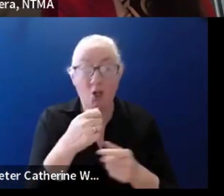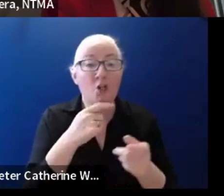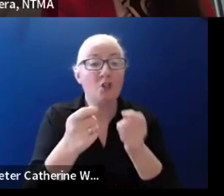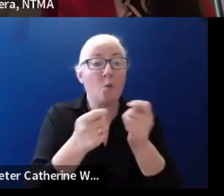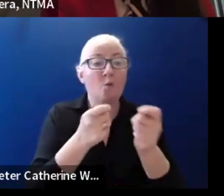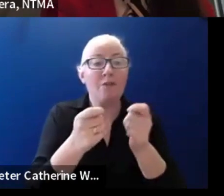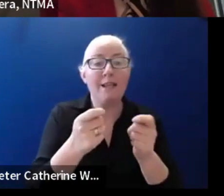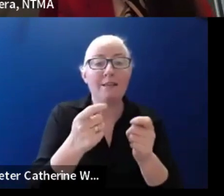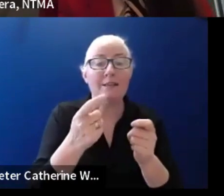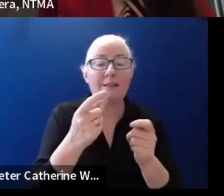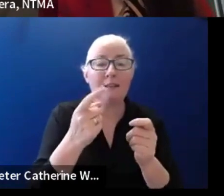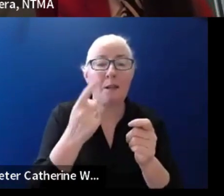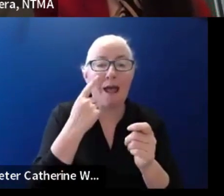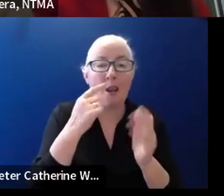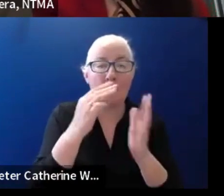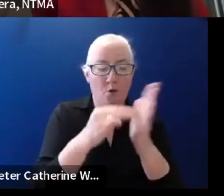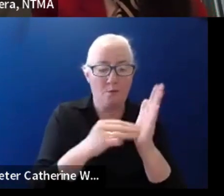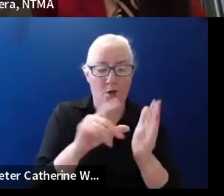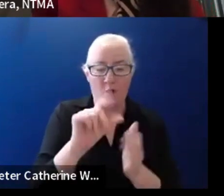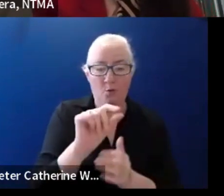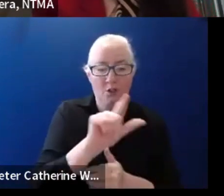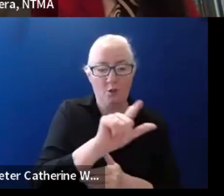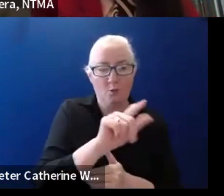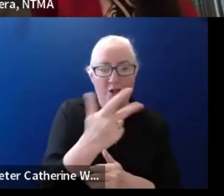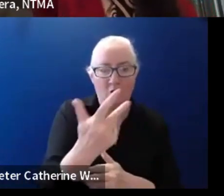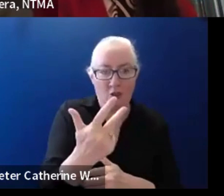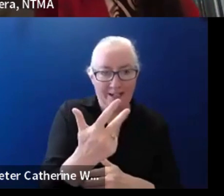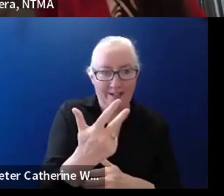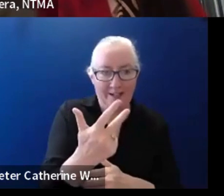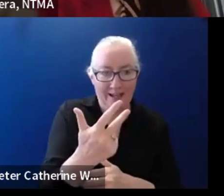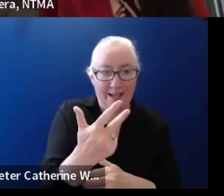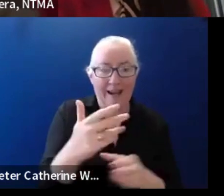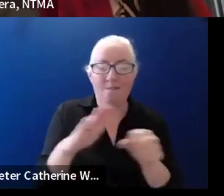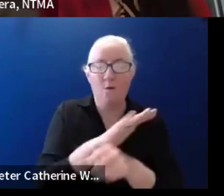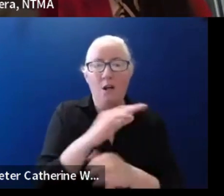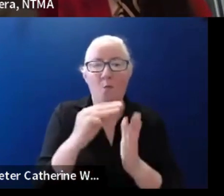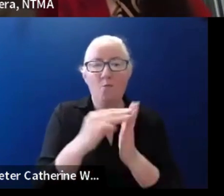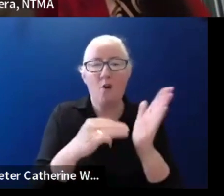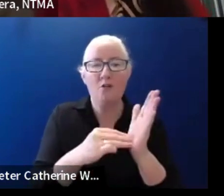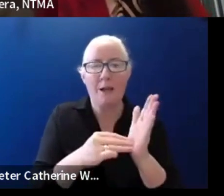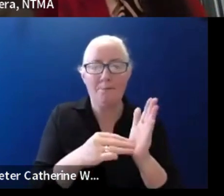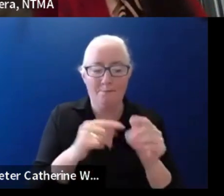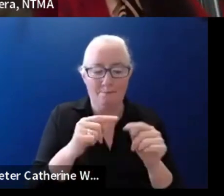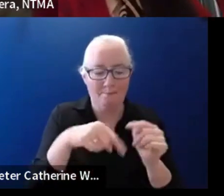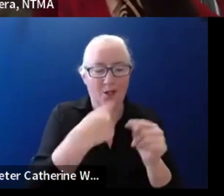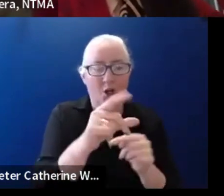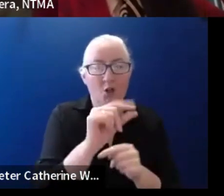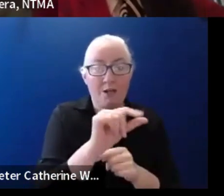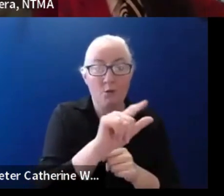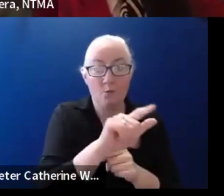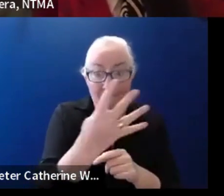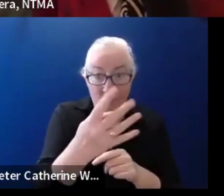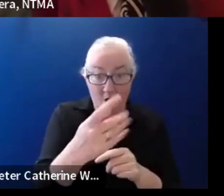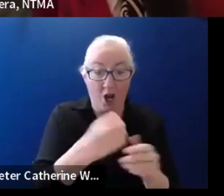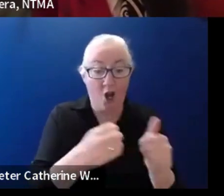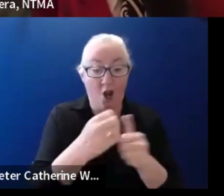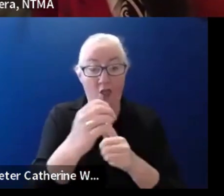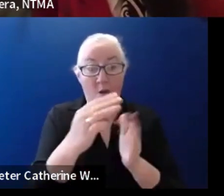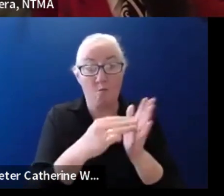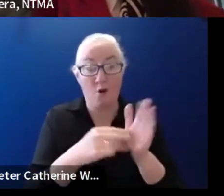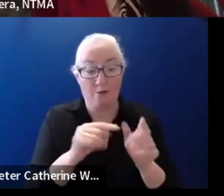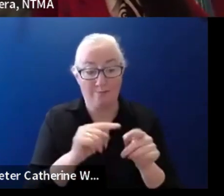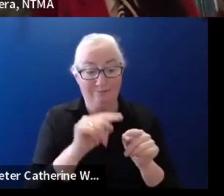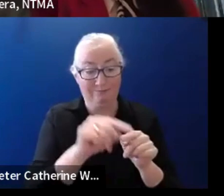in 2023, and we ran out a full program last year in 2024, and we've another program up and running